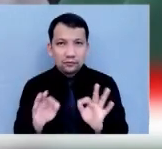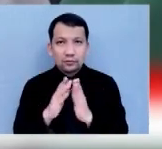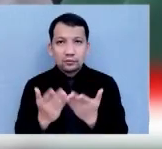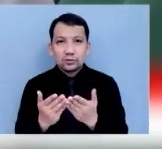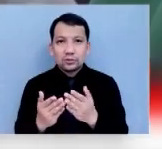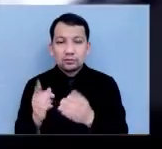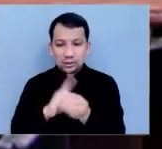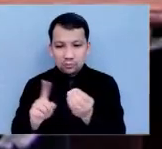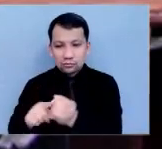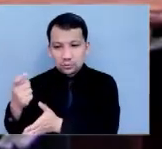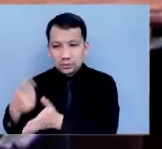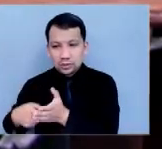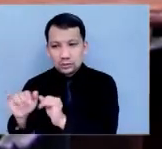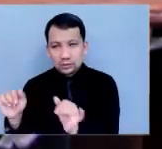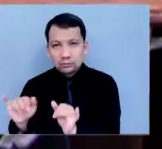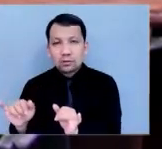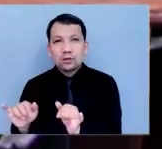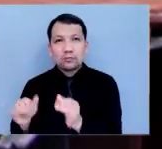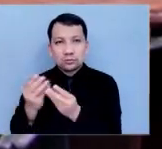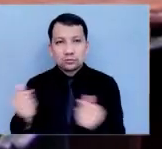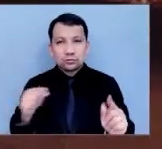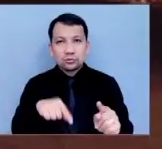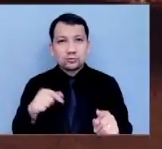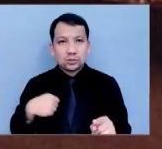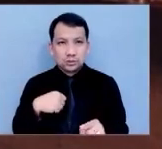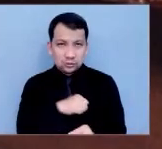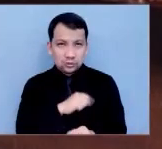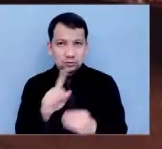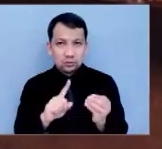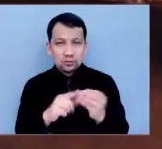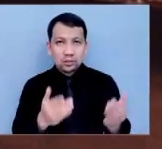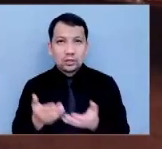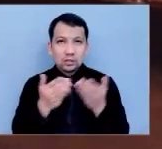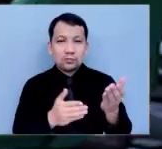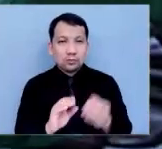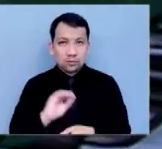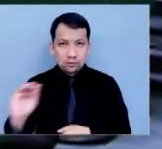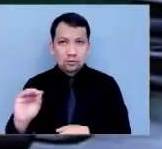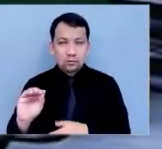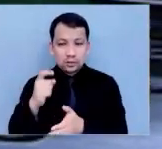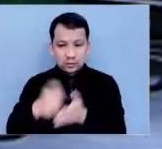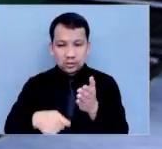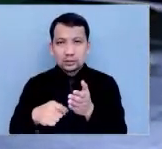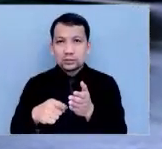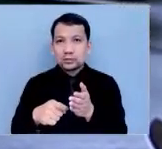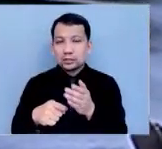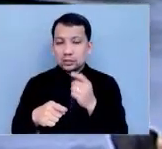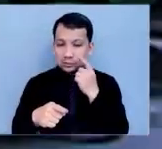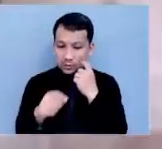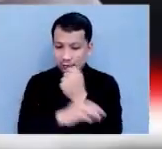refund scheme. Ang solusyon dyan ng mga senador, magpatupad na rin ang sariling tax refund para sa mga banyagang